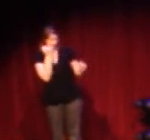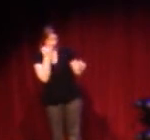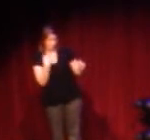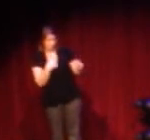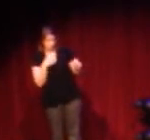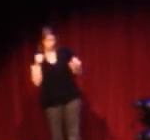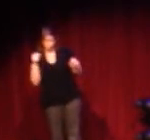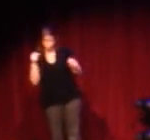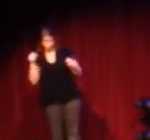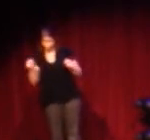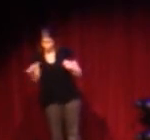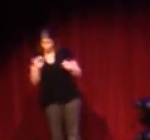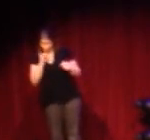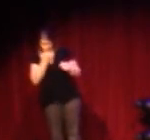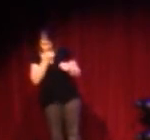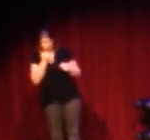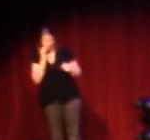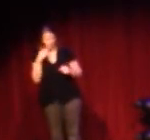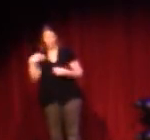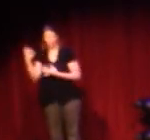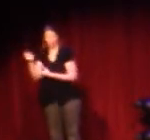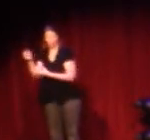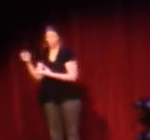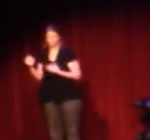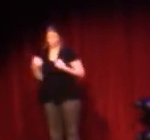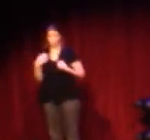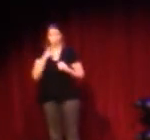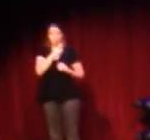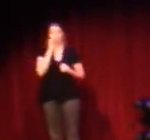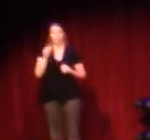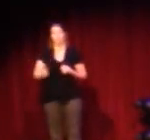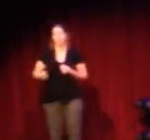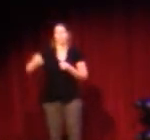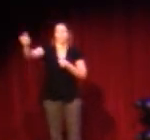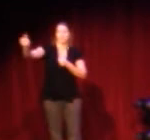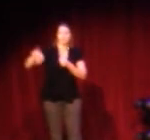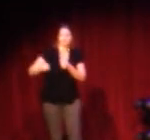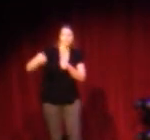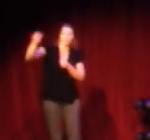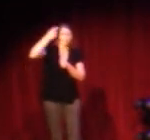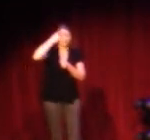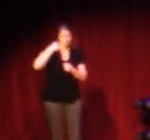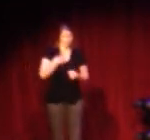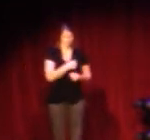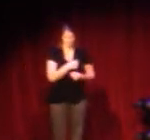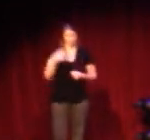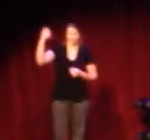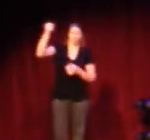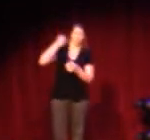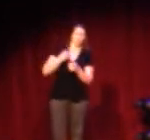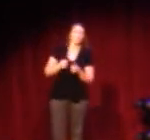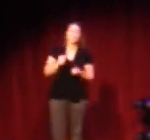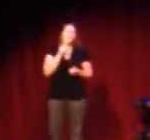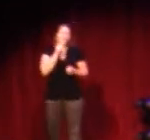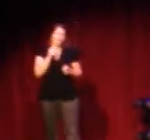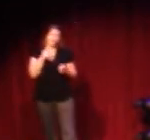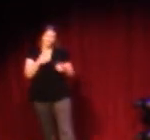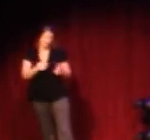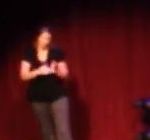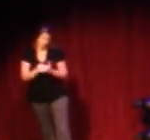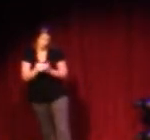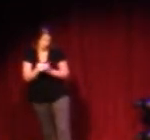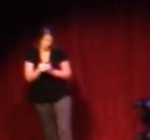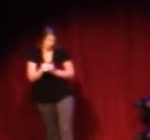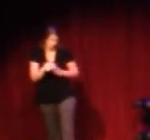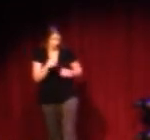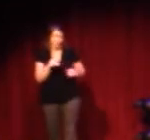drop a drumstick, Dan's just going to give you a couple. If you're just going to kind of toss it in our general direction. It rarely happens. We never drop